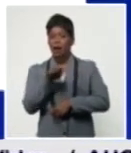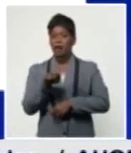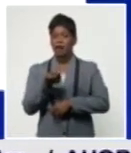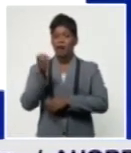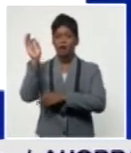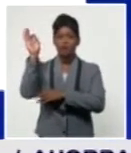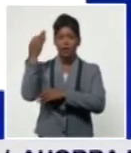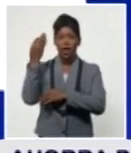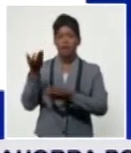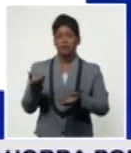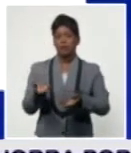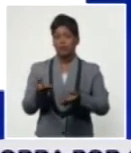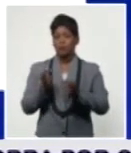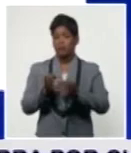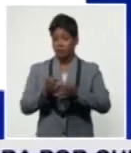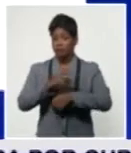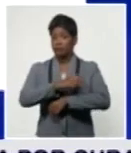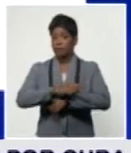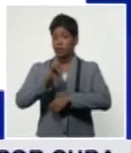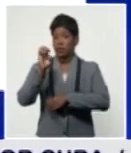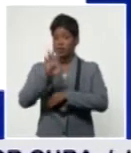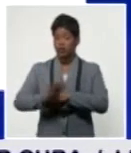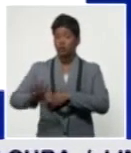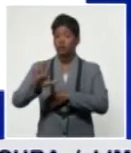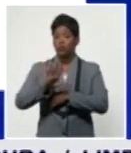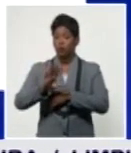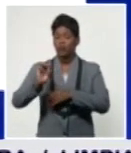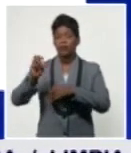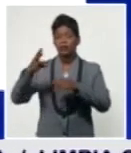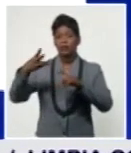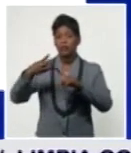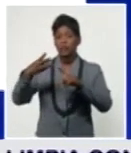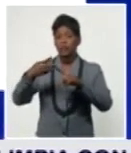which is in purple, but what is